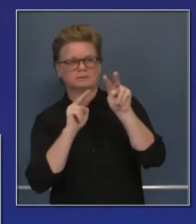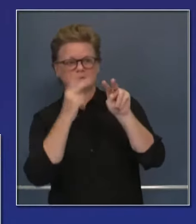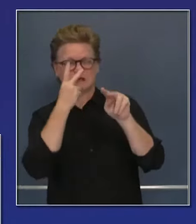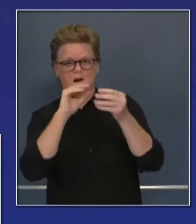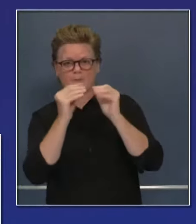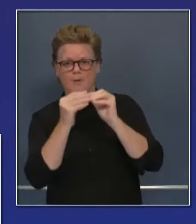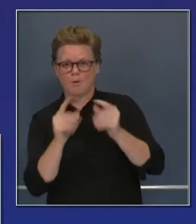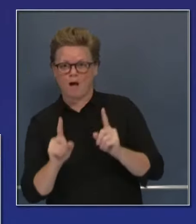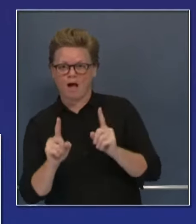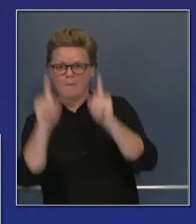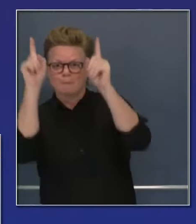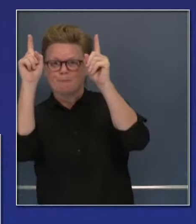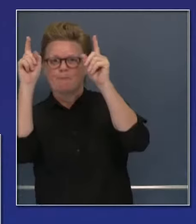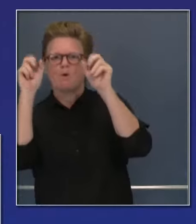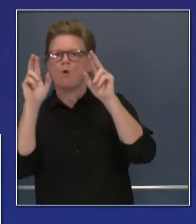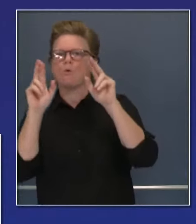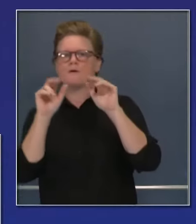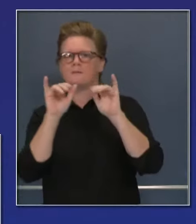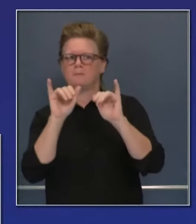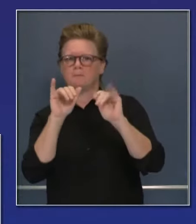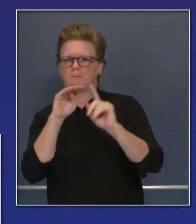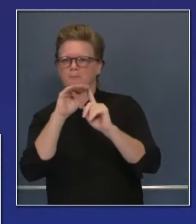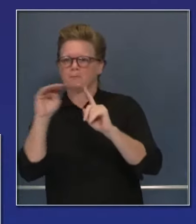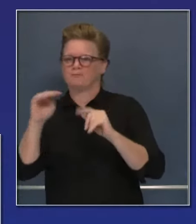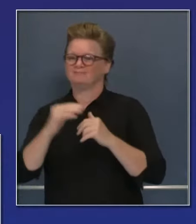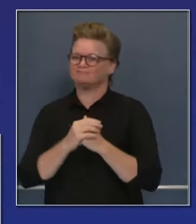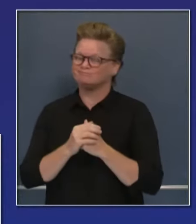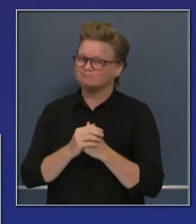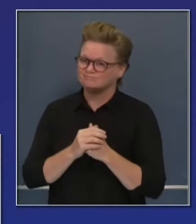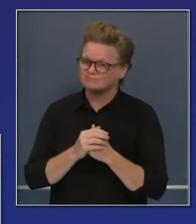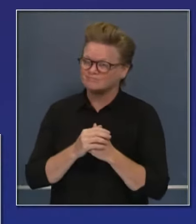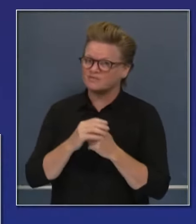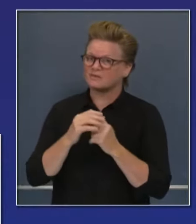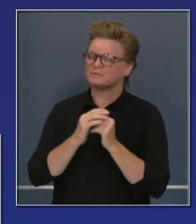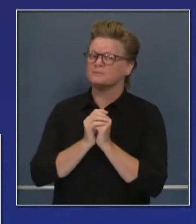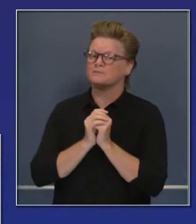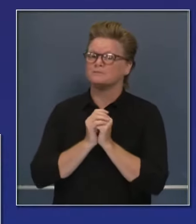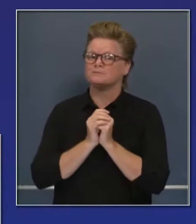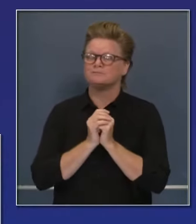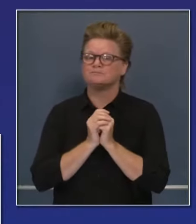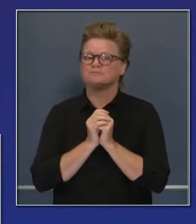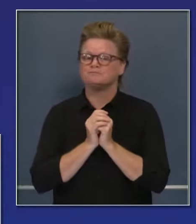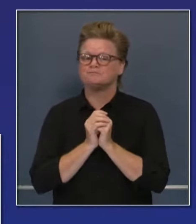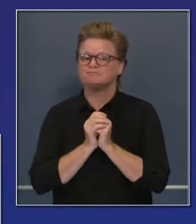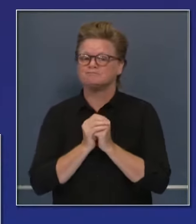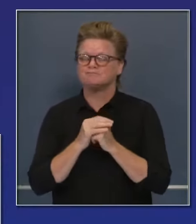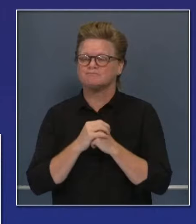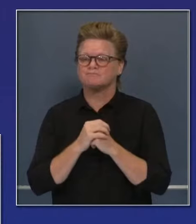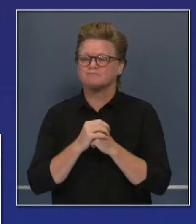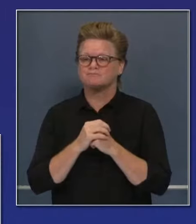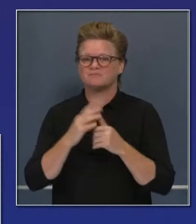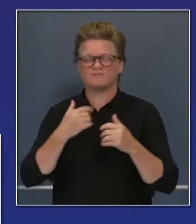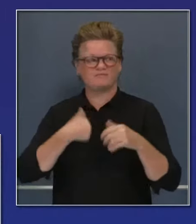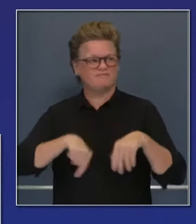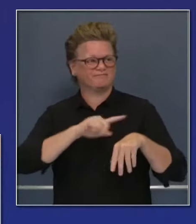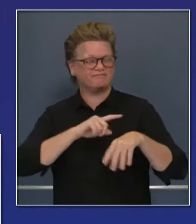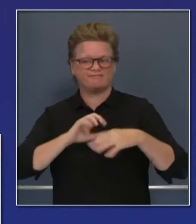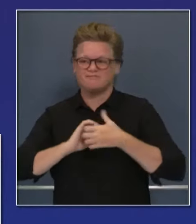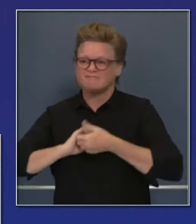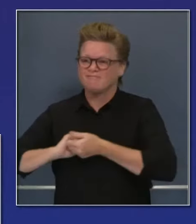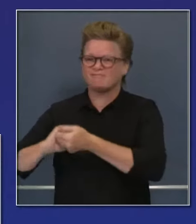move forward. We are going to hold the line in terms of the approach we laid out in partnership with counties up and down the state.